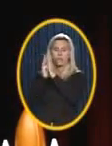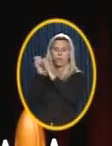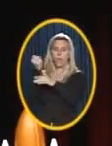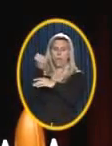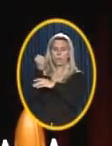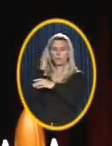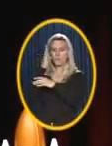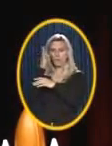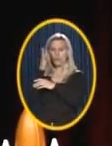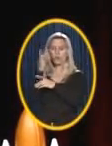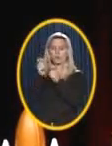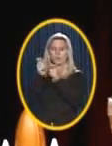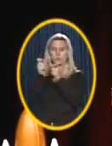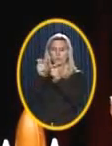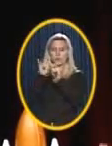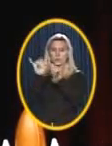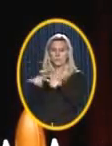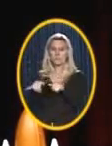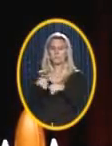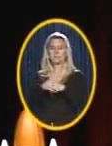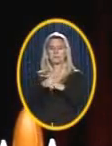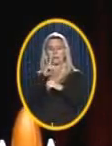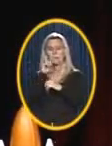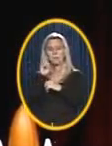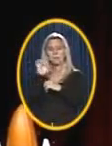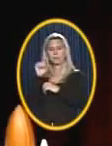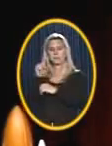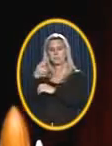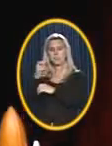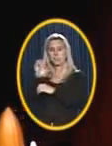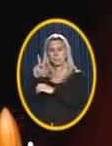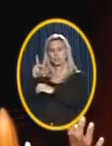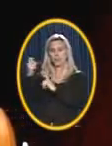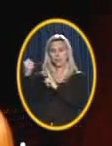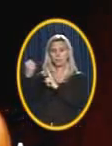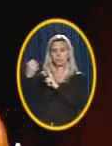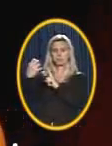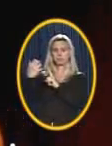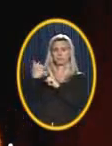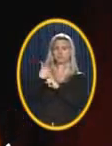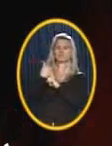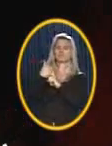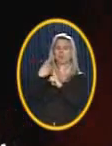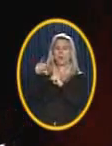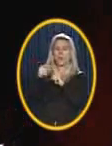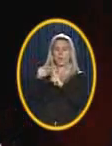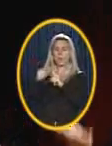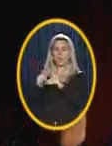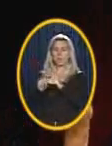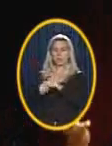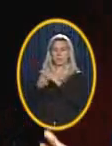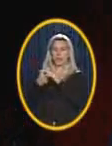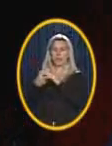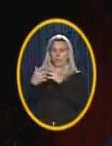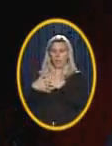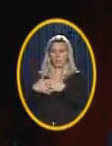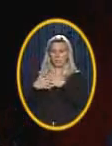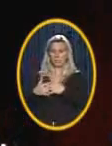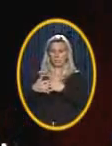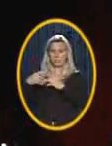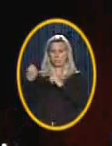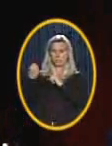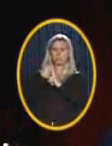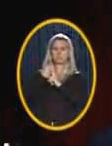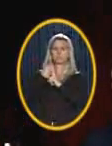system because the shock wave from the solids when they ignited bouncing off the mobile launch platform came back